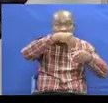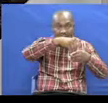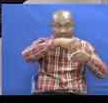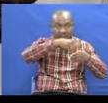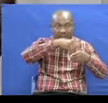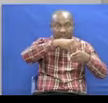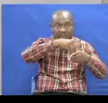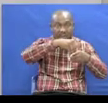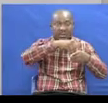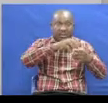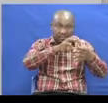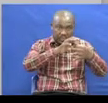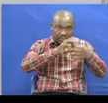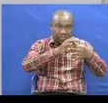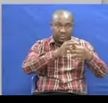and